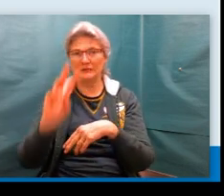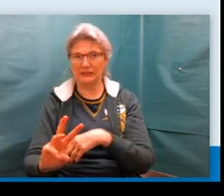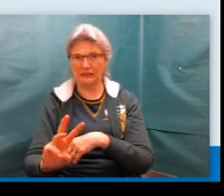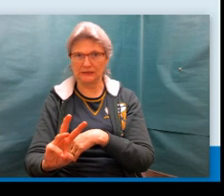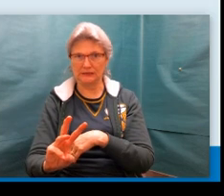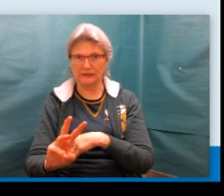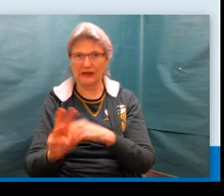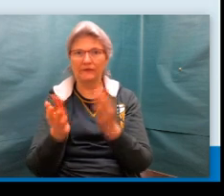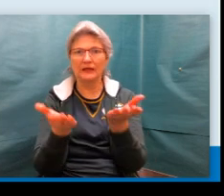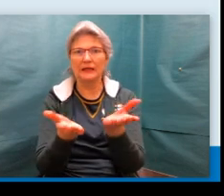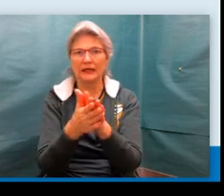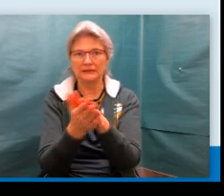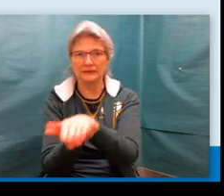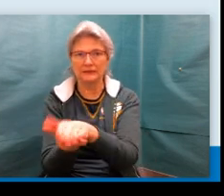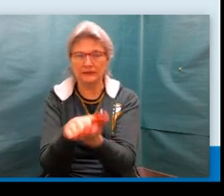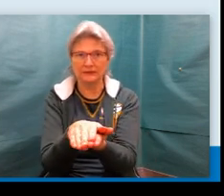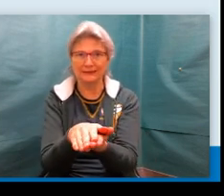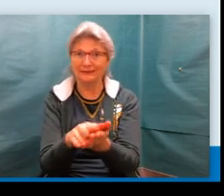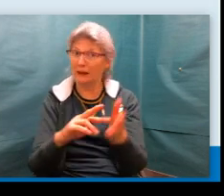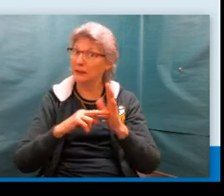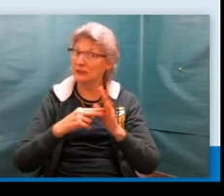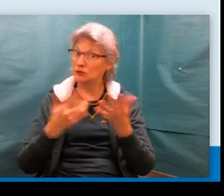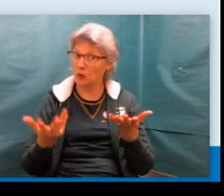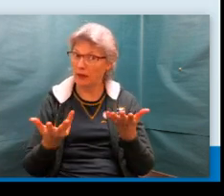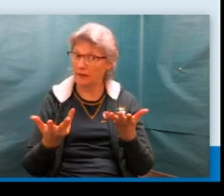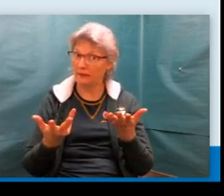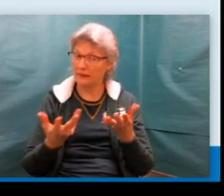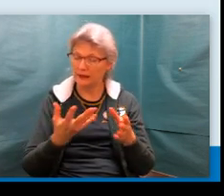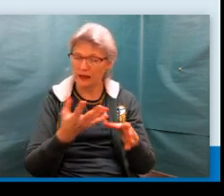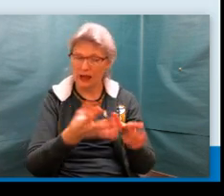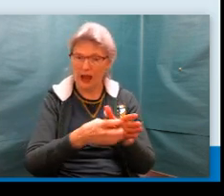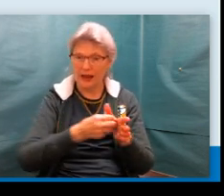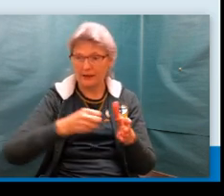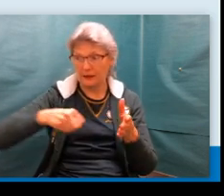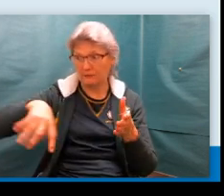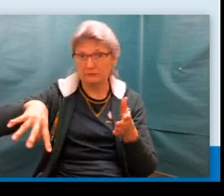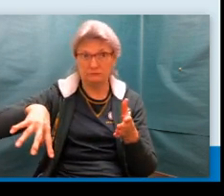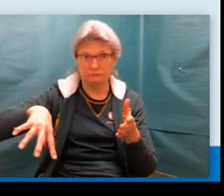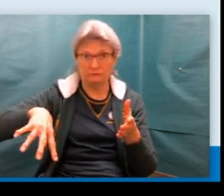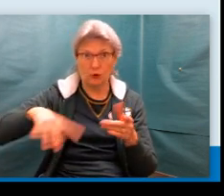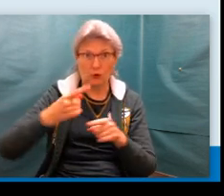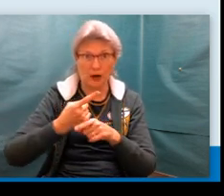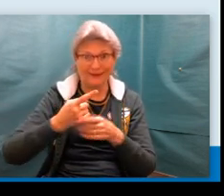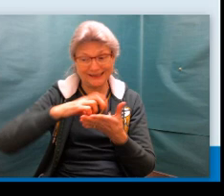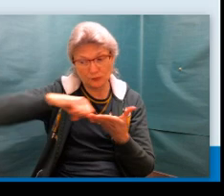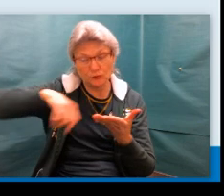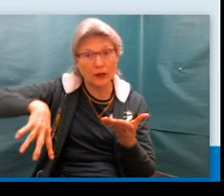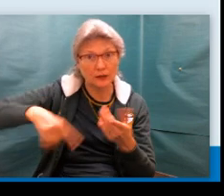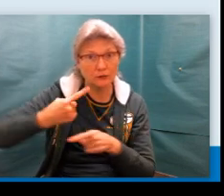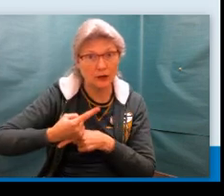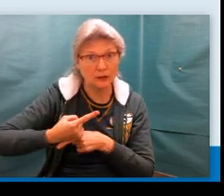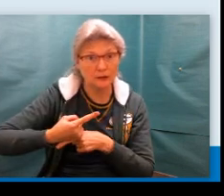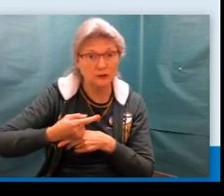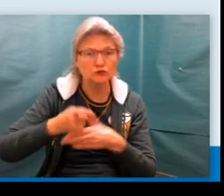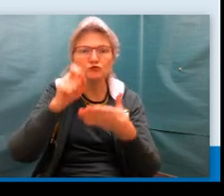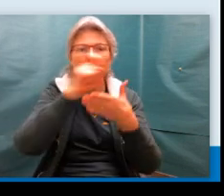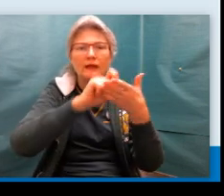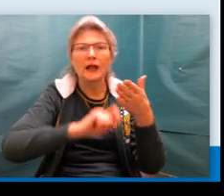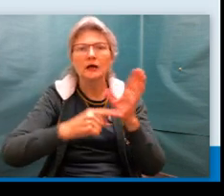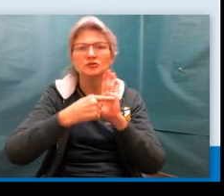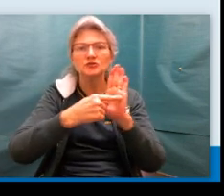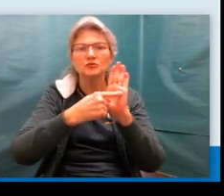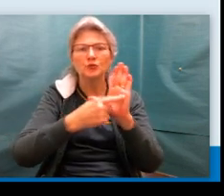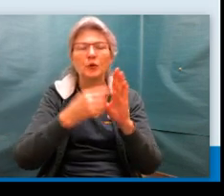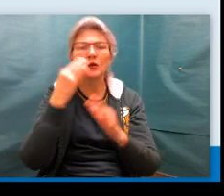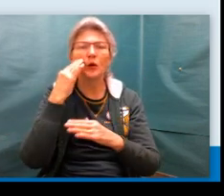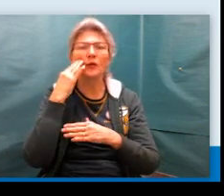2 and 3/6 of the quesadillas. That means they took that much away. Well, let's write that out. So we know